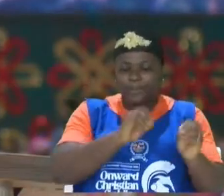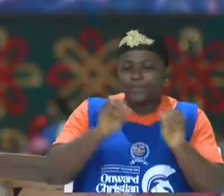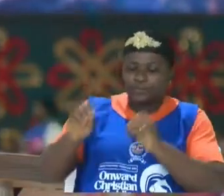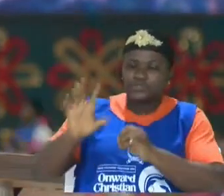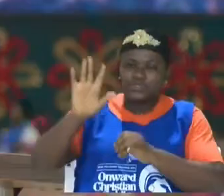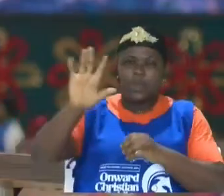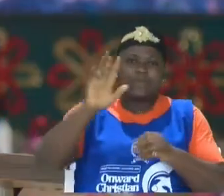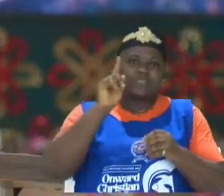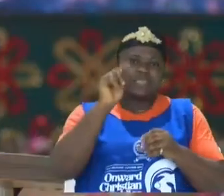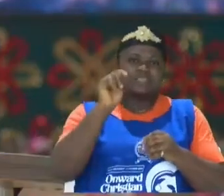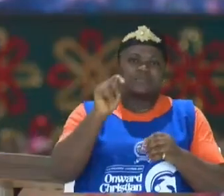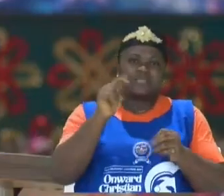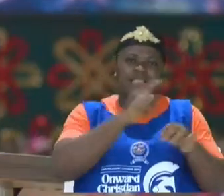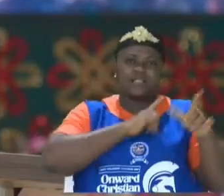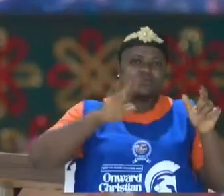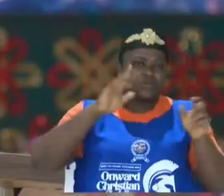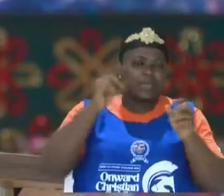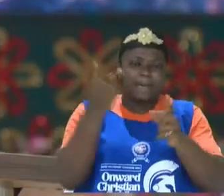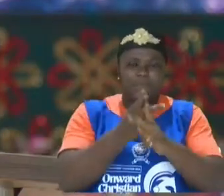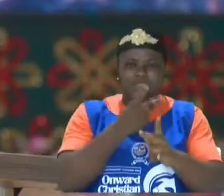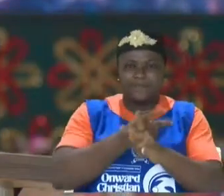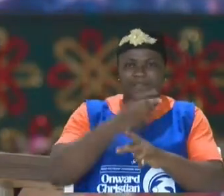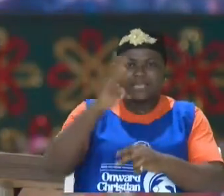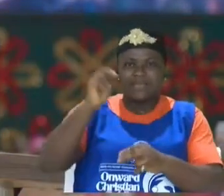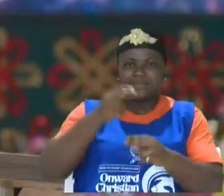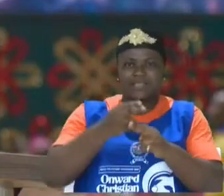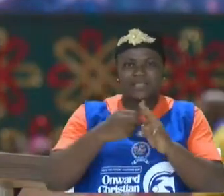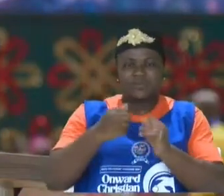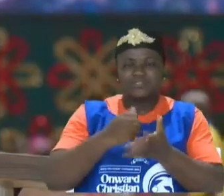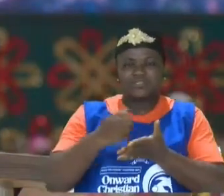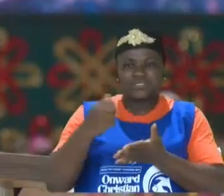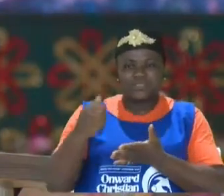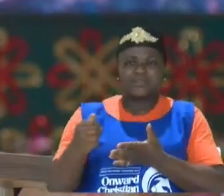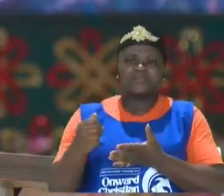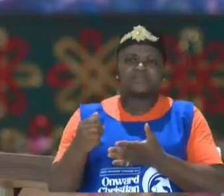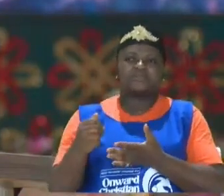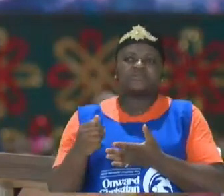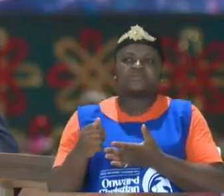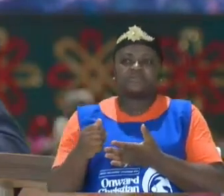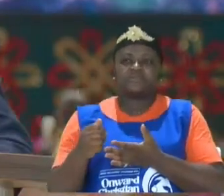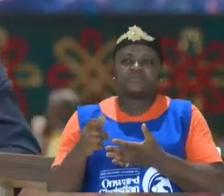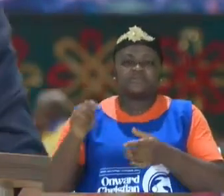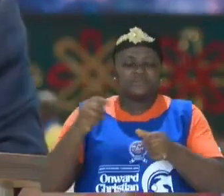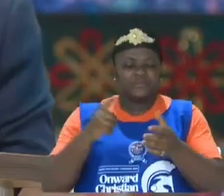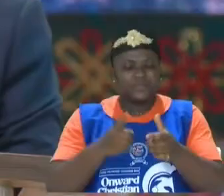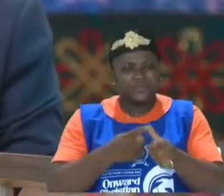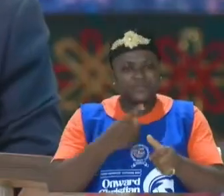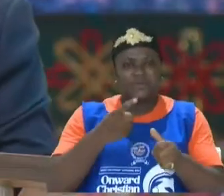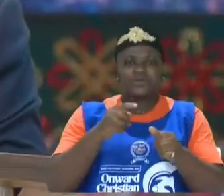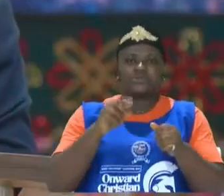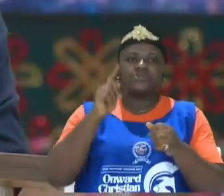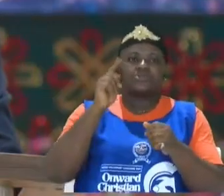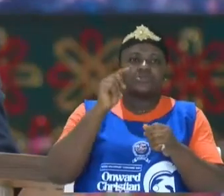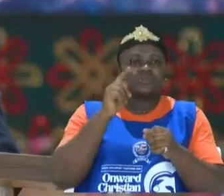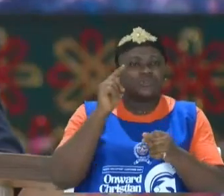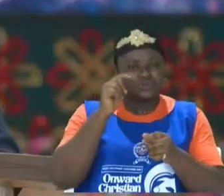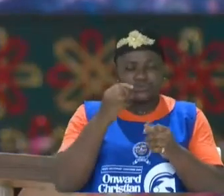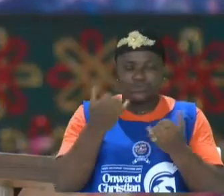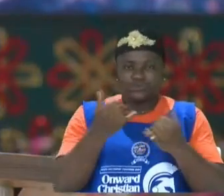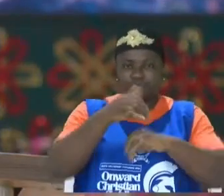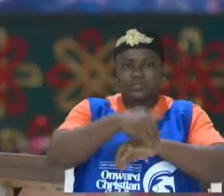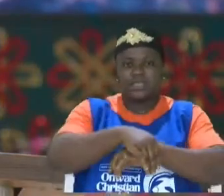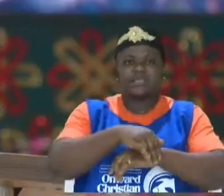Lord will multiply them in Jesus' mighty name. The first tonight online is from